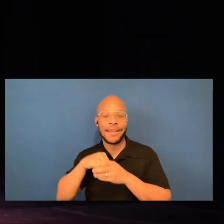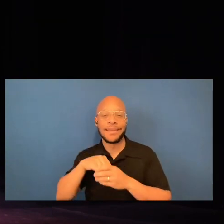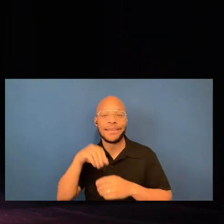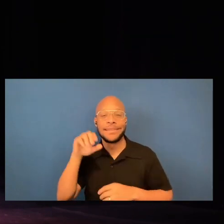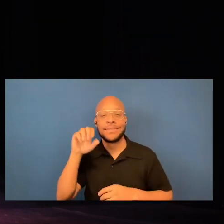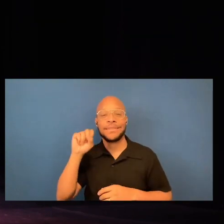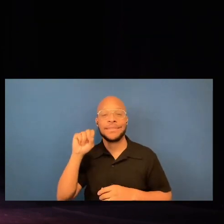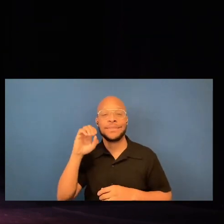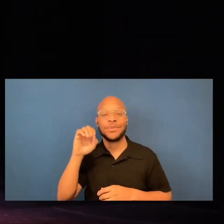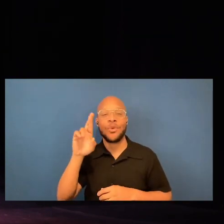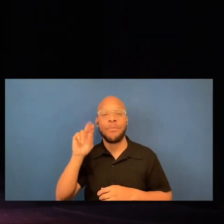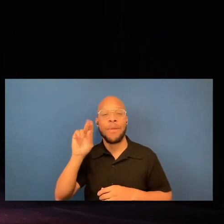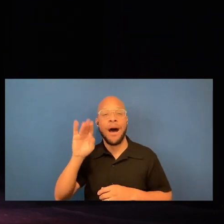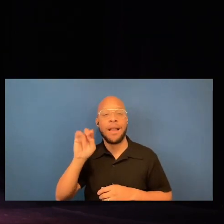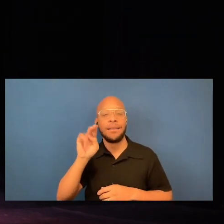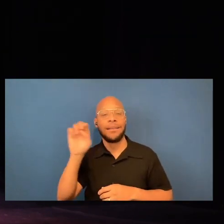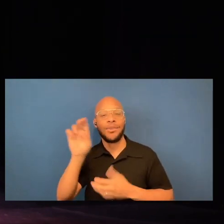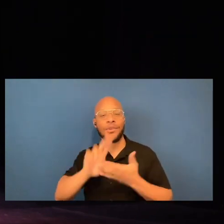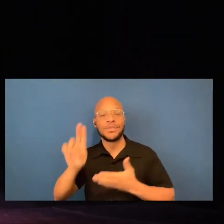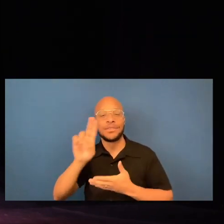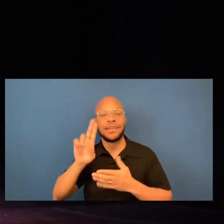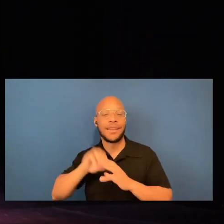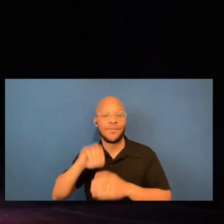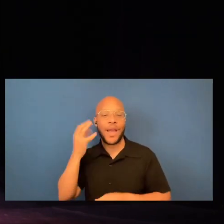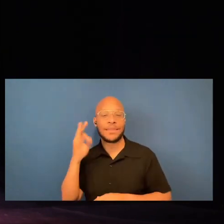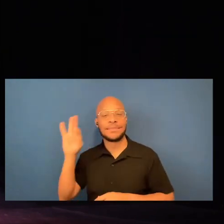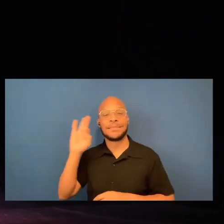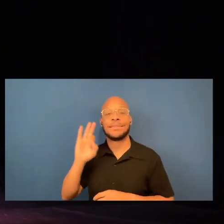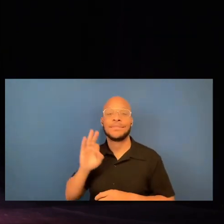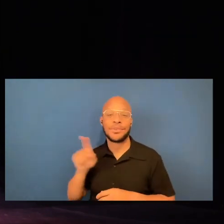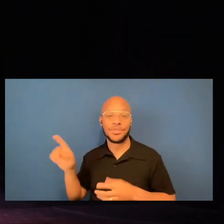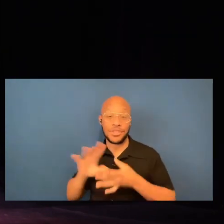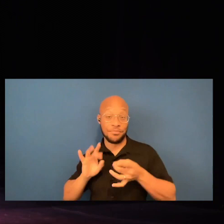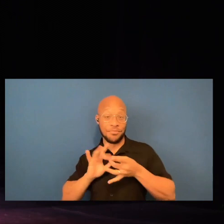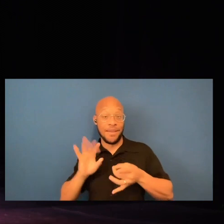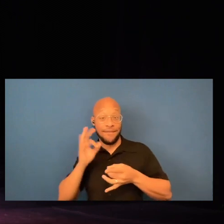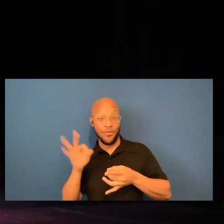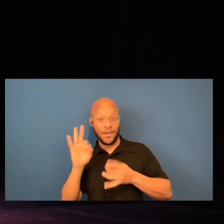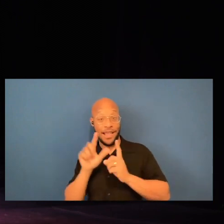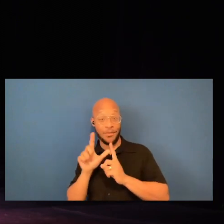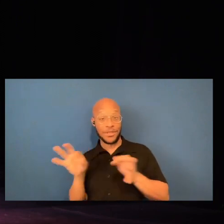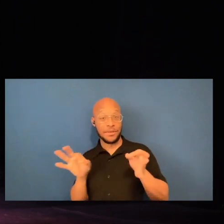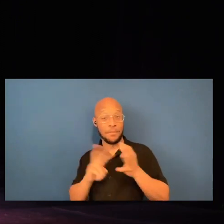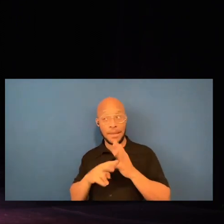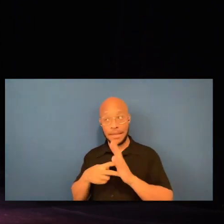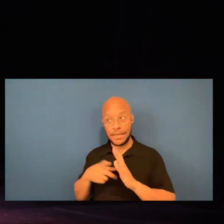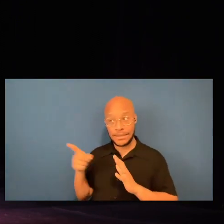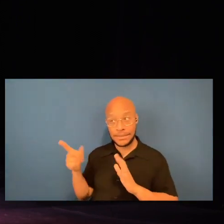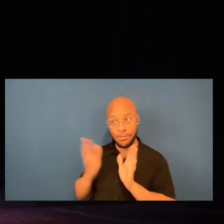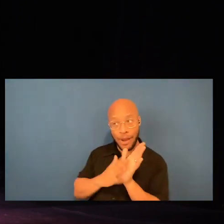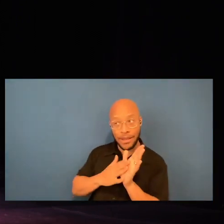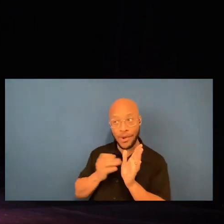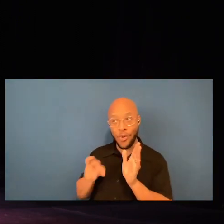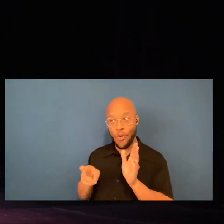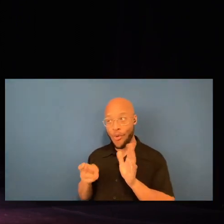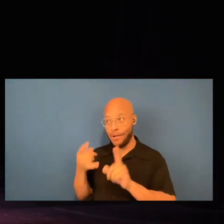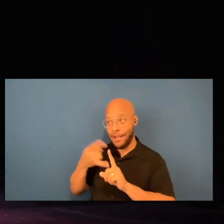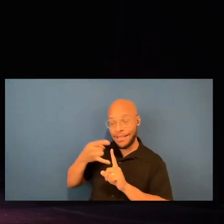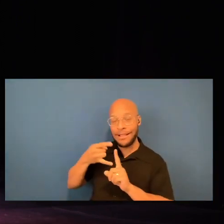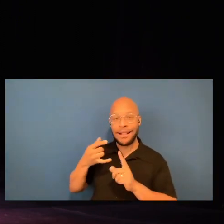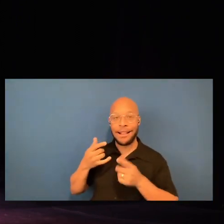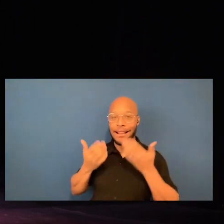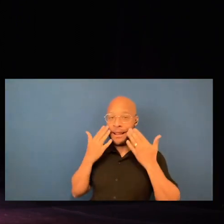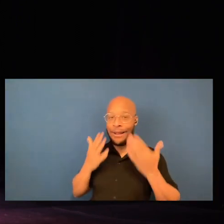She was definitely making fun of me. She said, sweetheart, I need you to help me move this table. I have a meeting. And I was like, what? I came here to have lunch with you? You have a meeting? Tried to be a